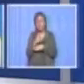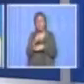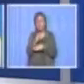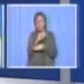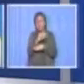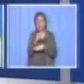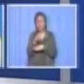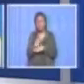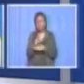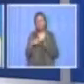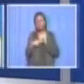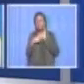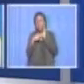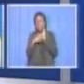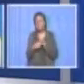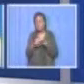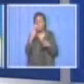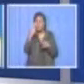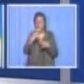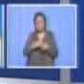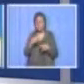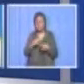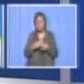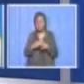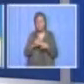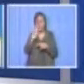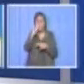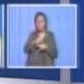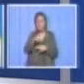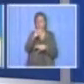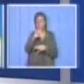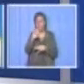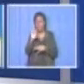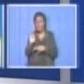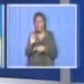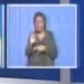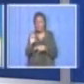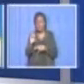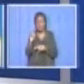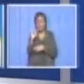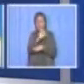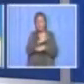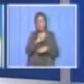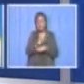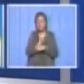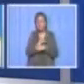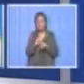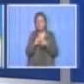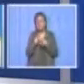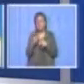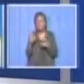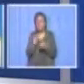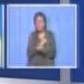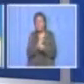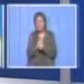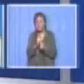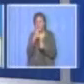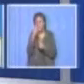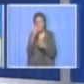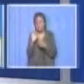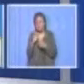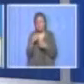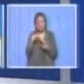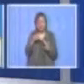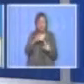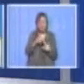Pine Islands. With the upheaval of these delicate systems by increasingly destructive hurricanes and climate change, could these areas known for